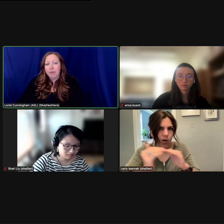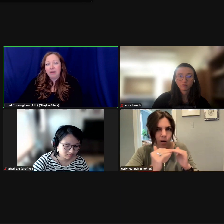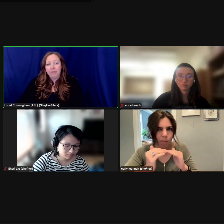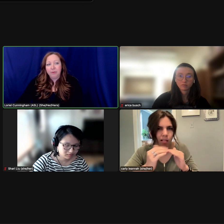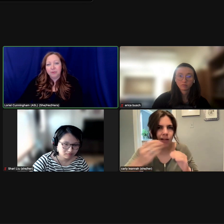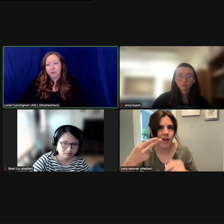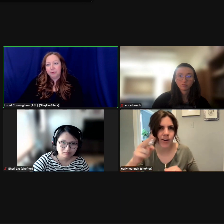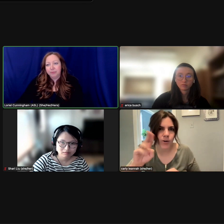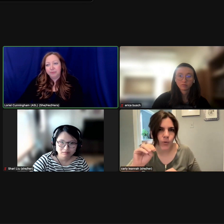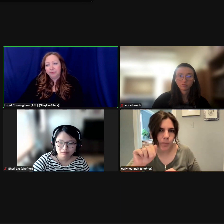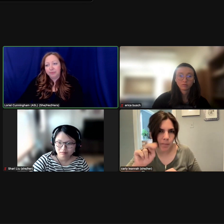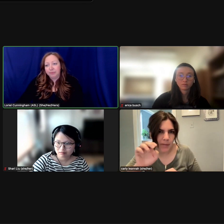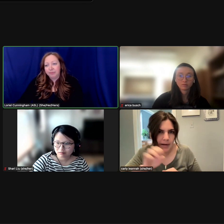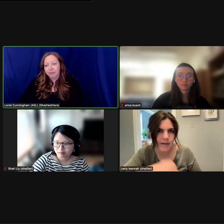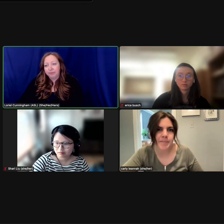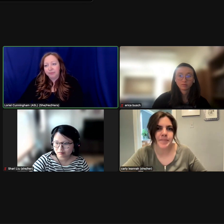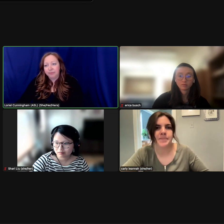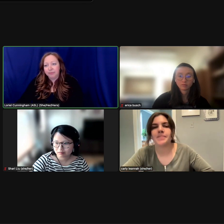and humane future.